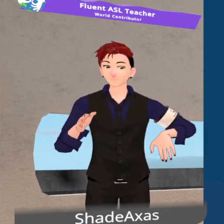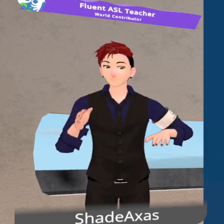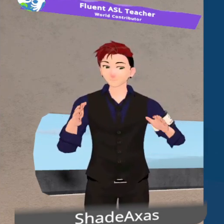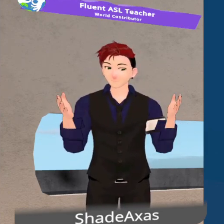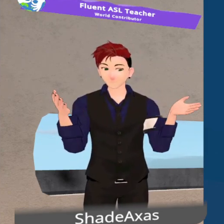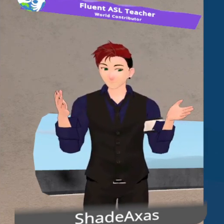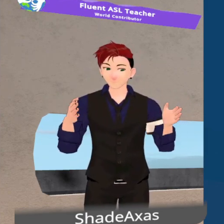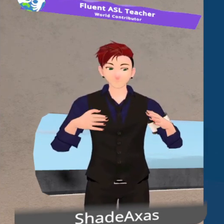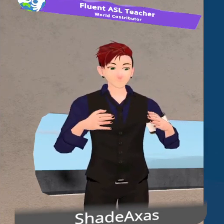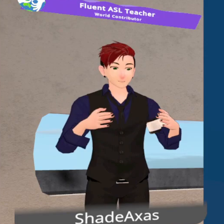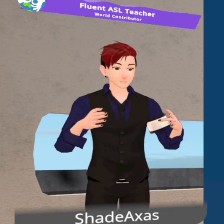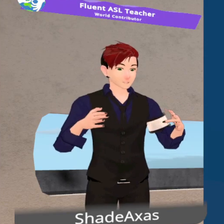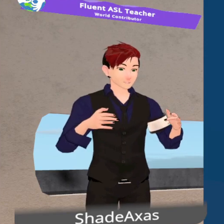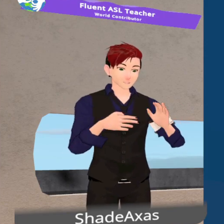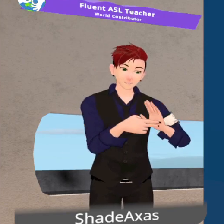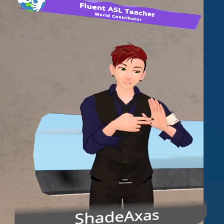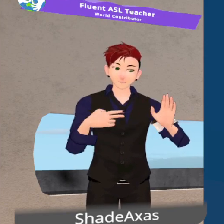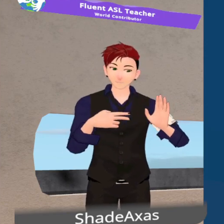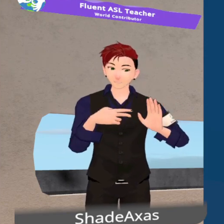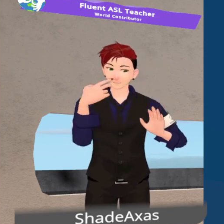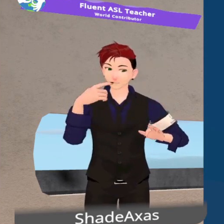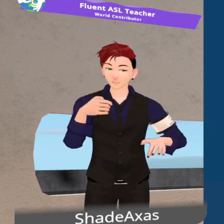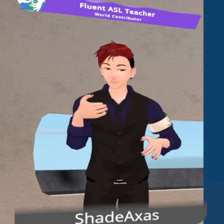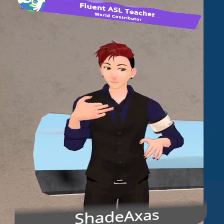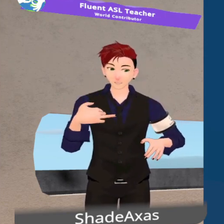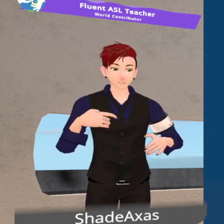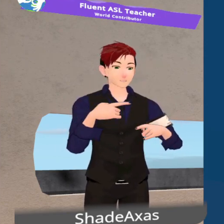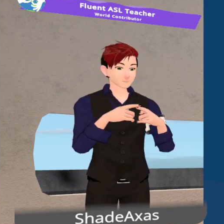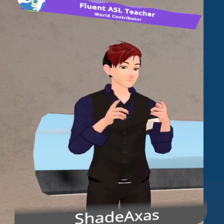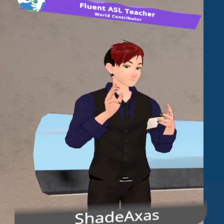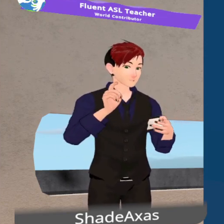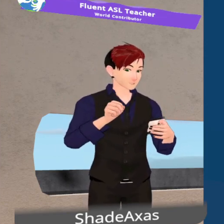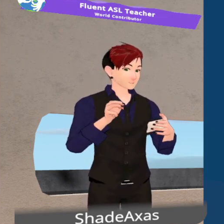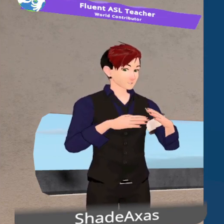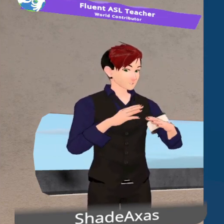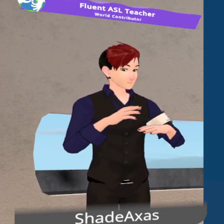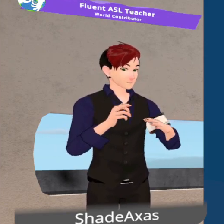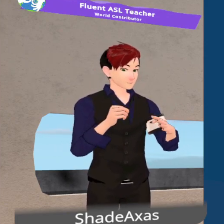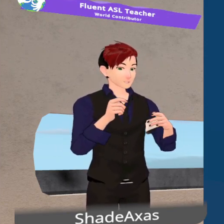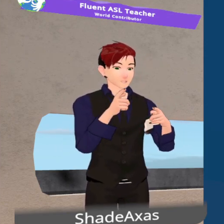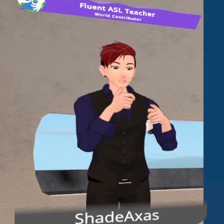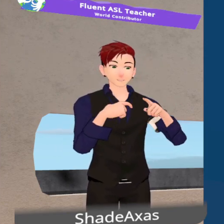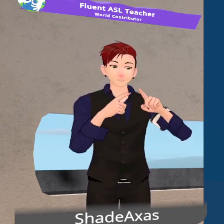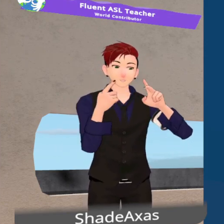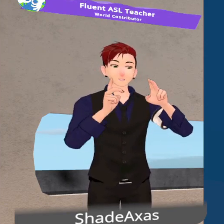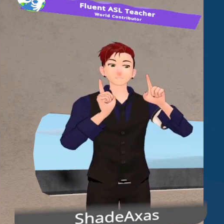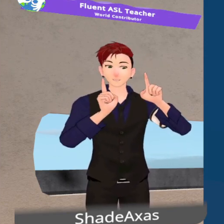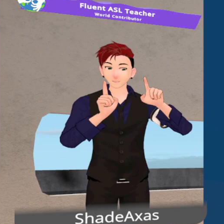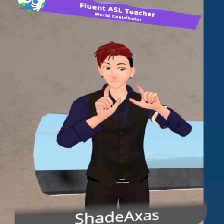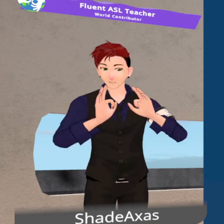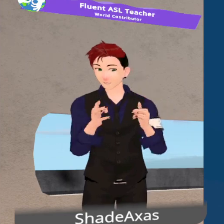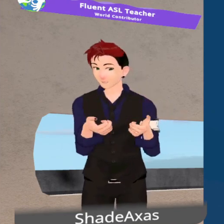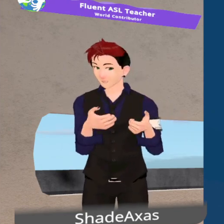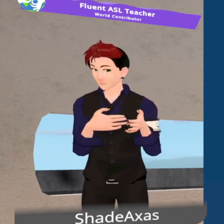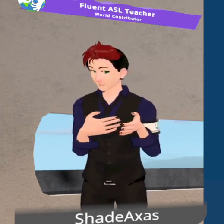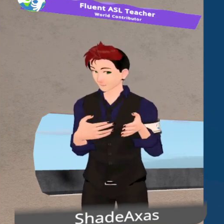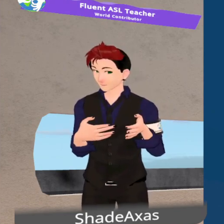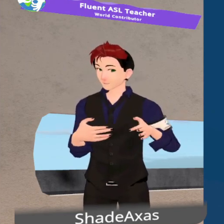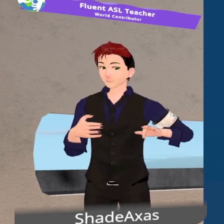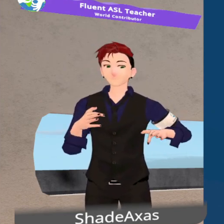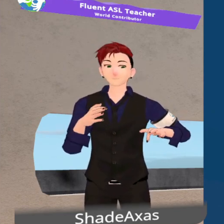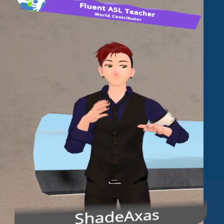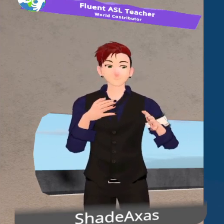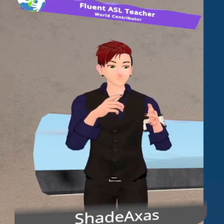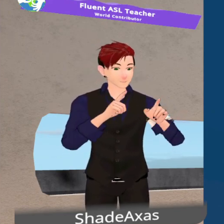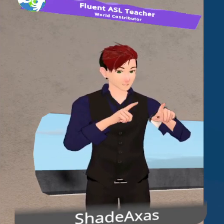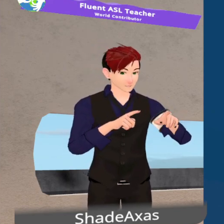Um, just kind of a little like shiny sticker for you to have. But we do base that on who we see going to classes